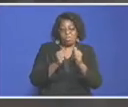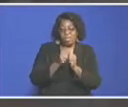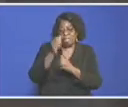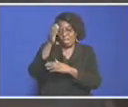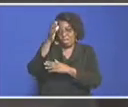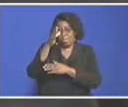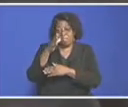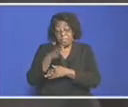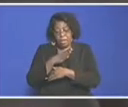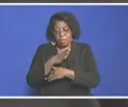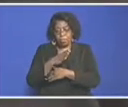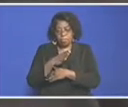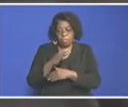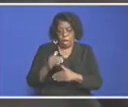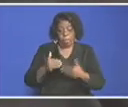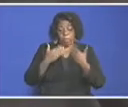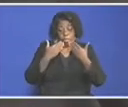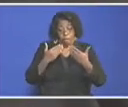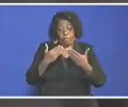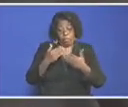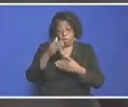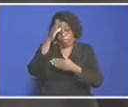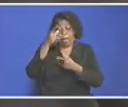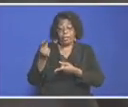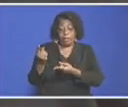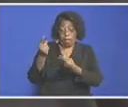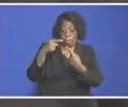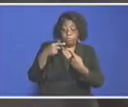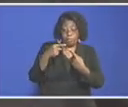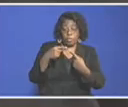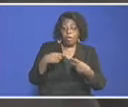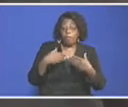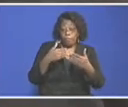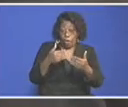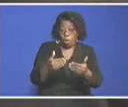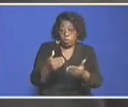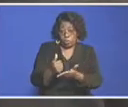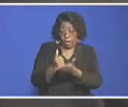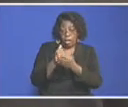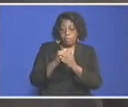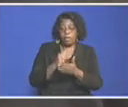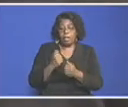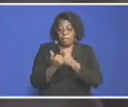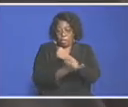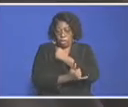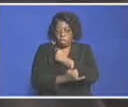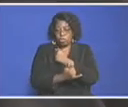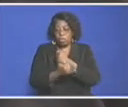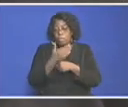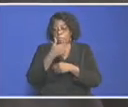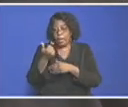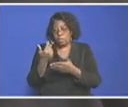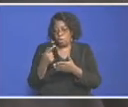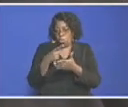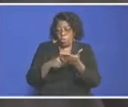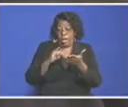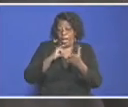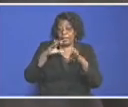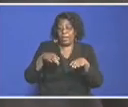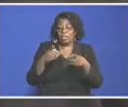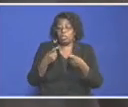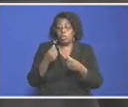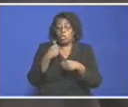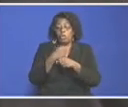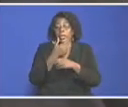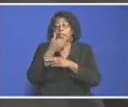grateful when a man steps forward and does what they can do. It's amazing. It helps our country be better. And whatever I can do to lend and make that happen,